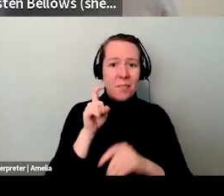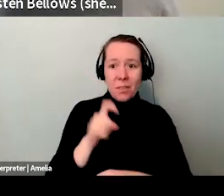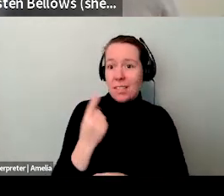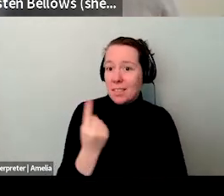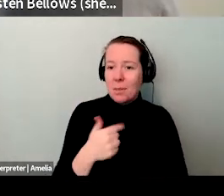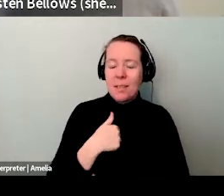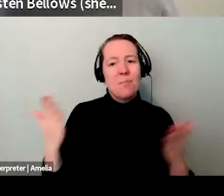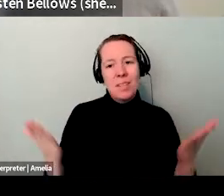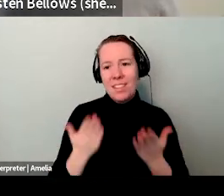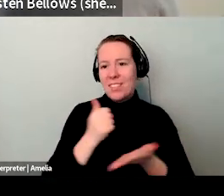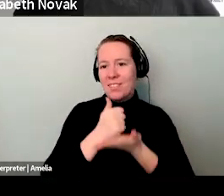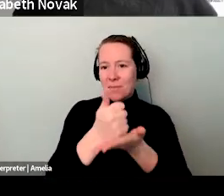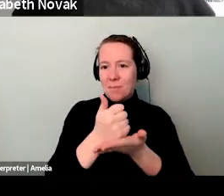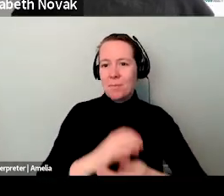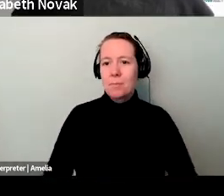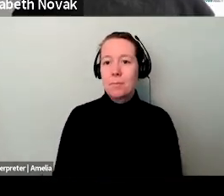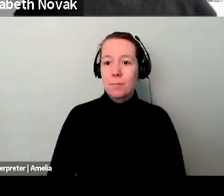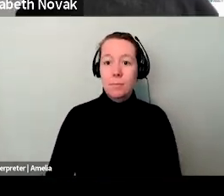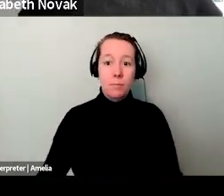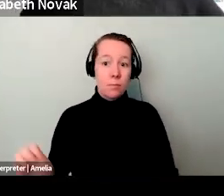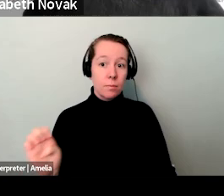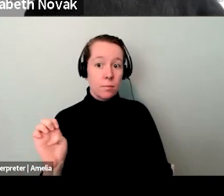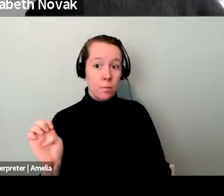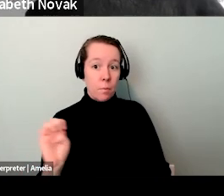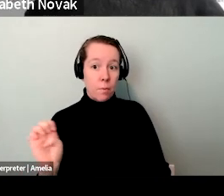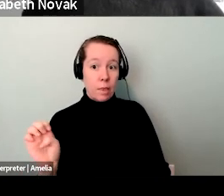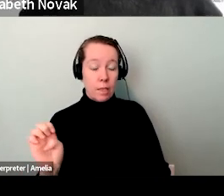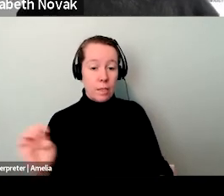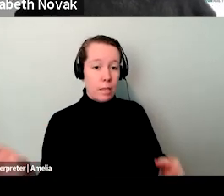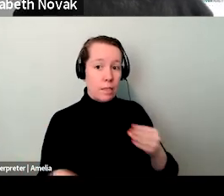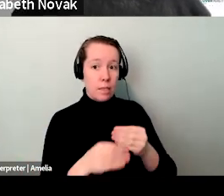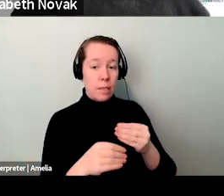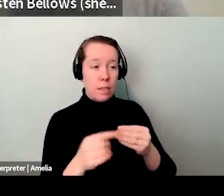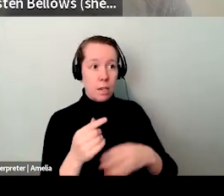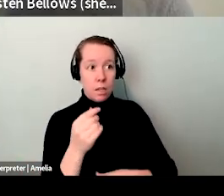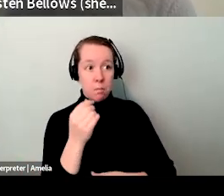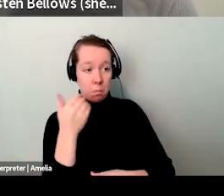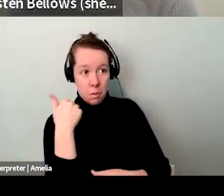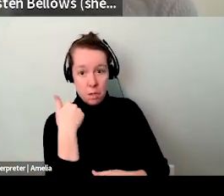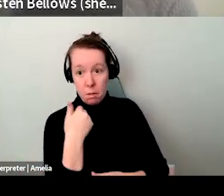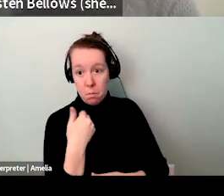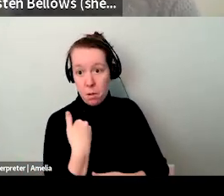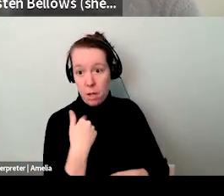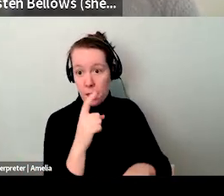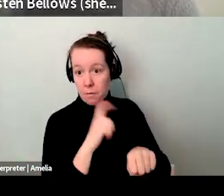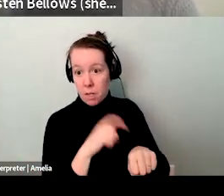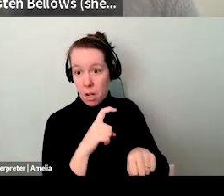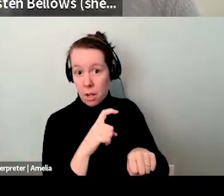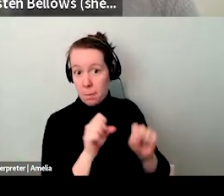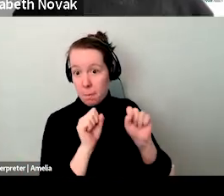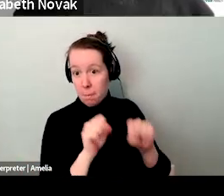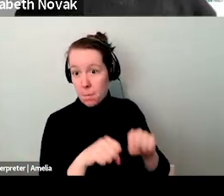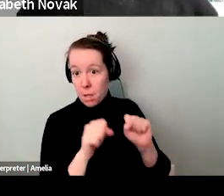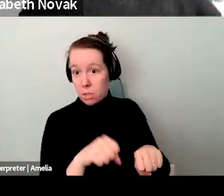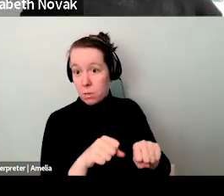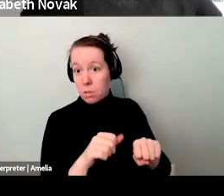I can do. Could we actually, because we do have just a little bit of time, Kristen, maybe we could delve